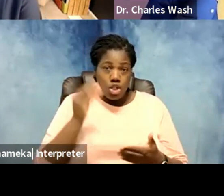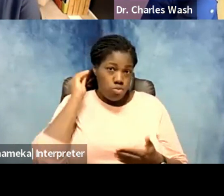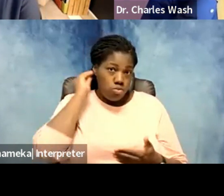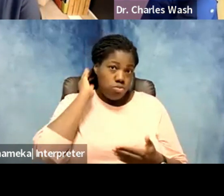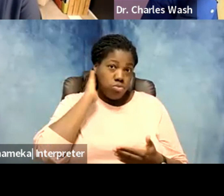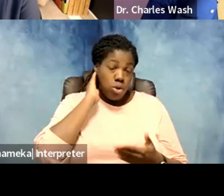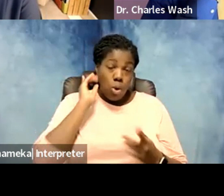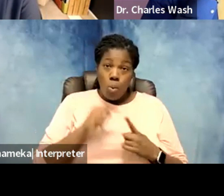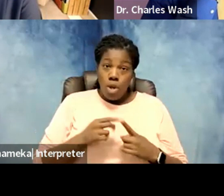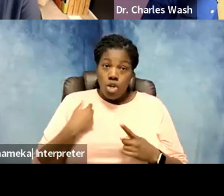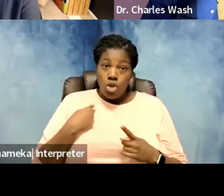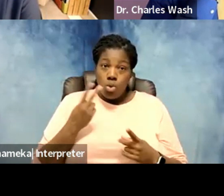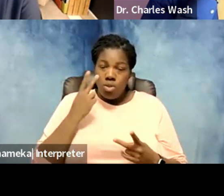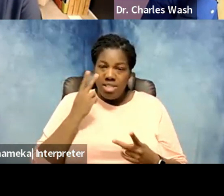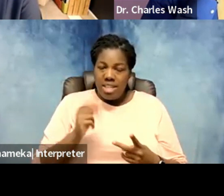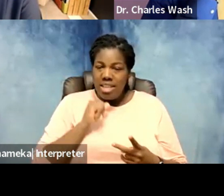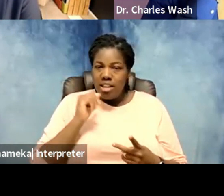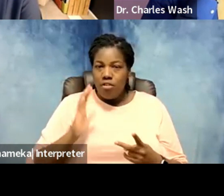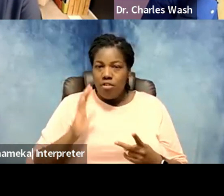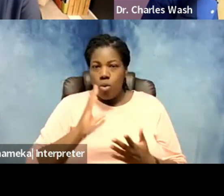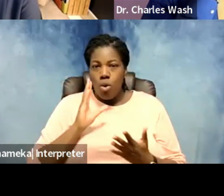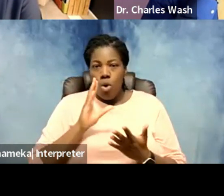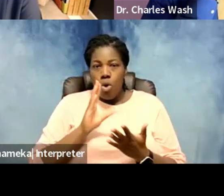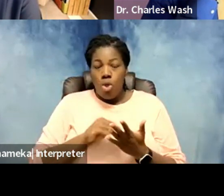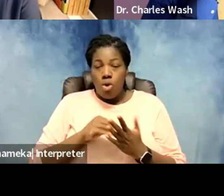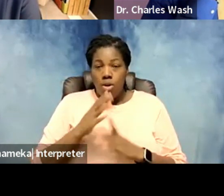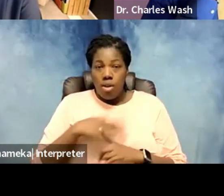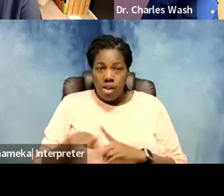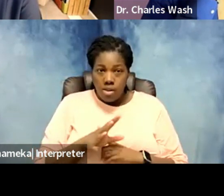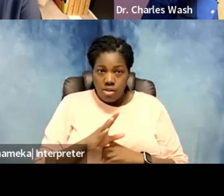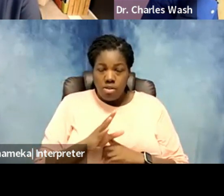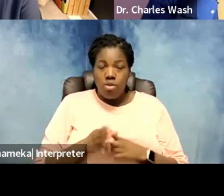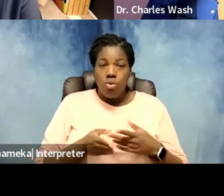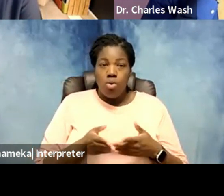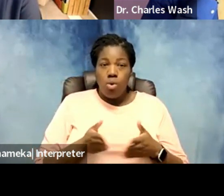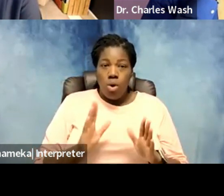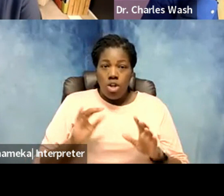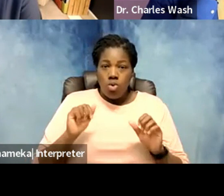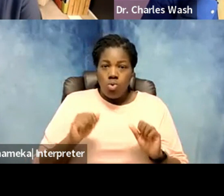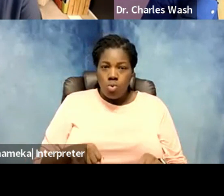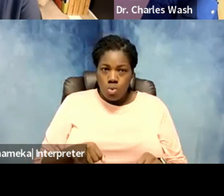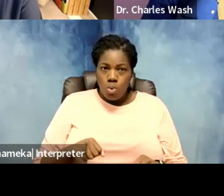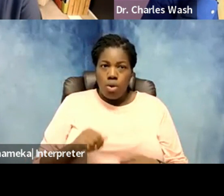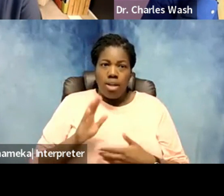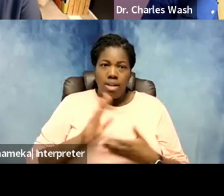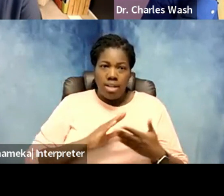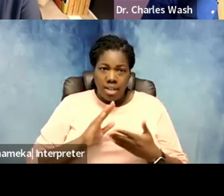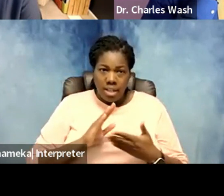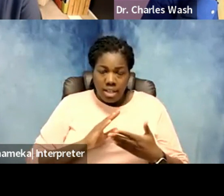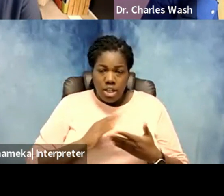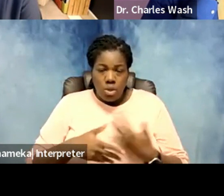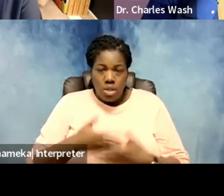you know, when you look at the informal learning space, there are ways that you can engage with human service